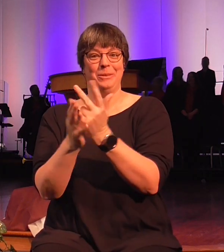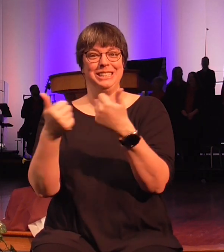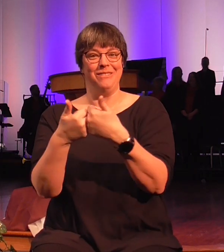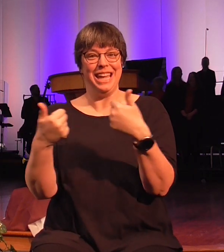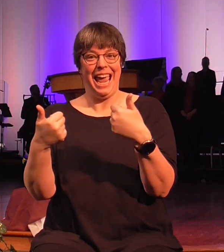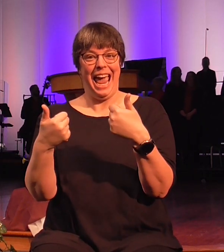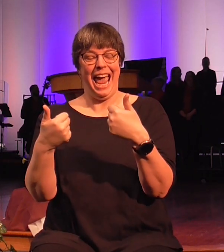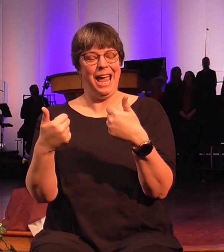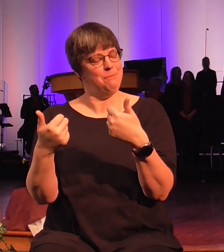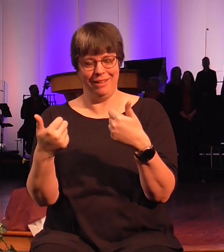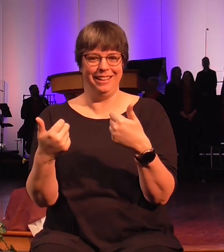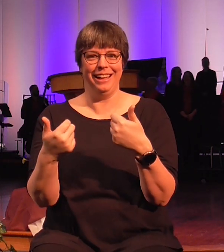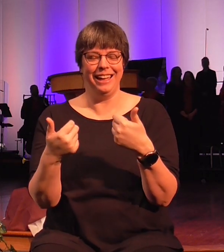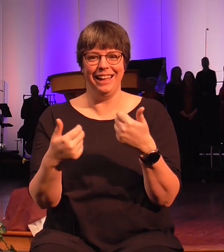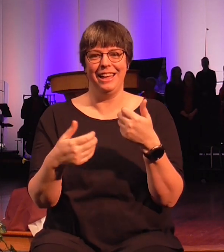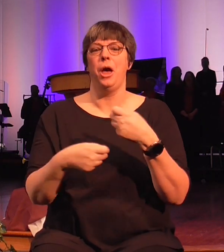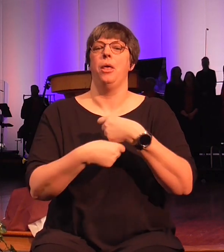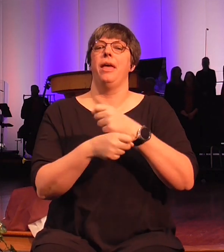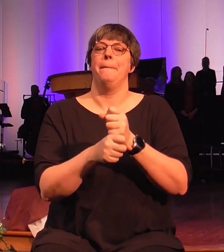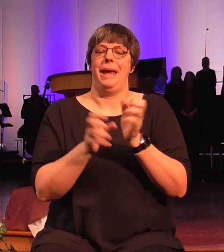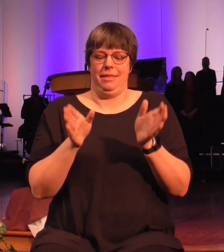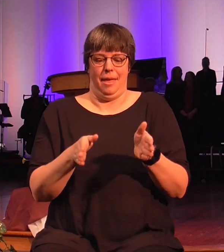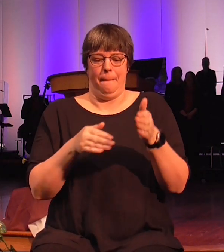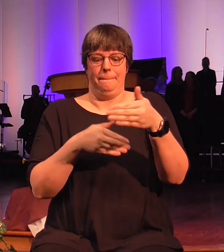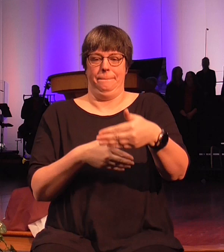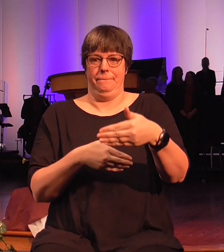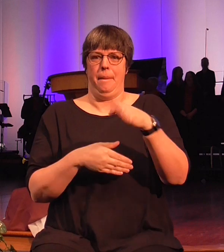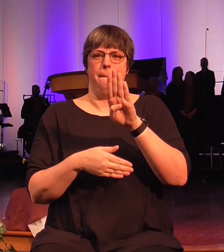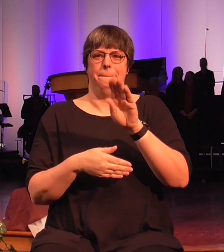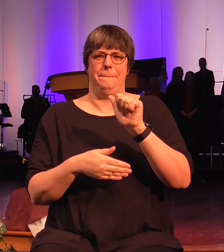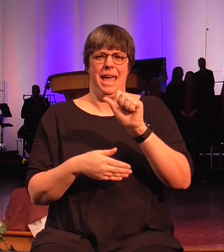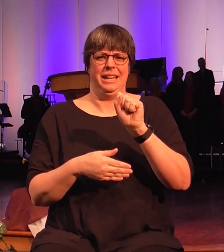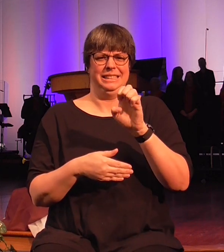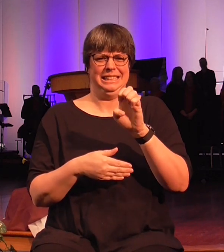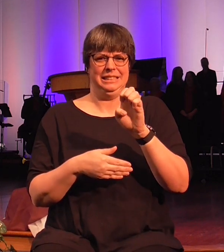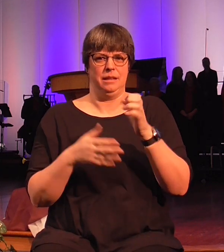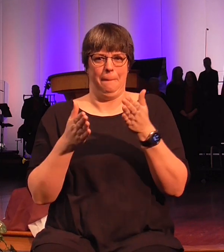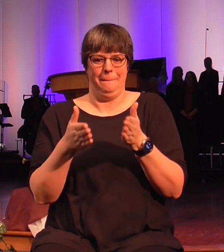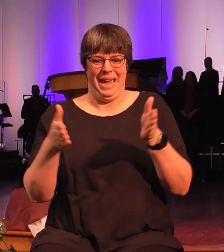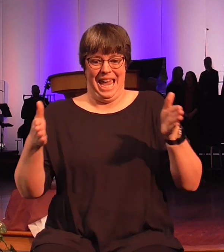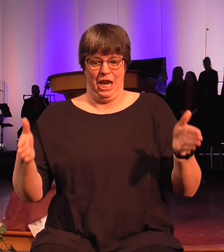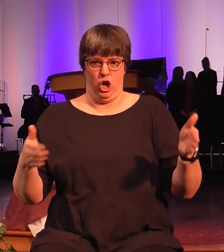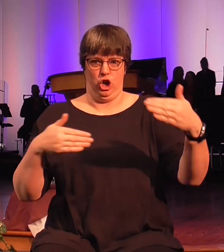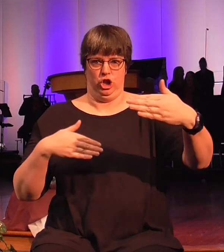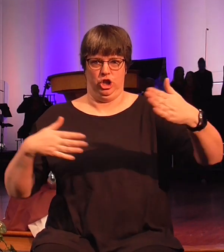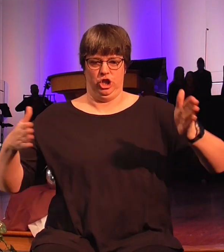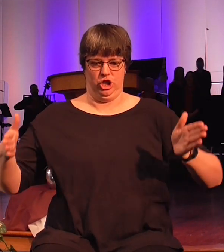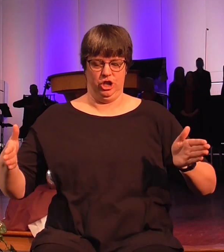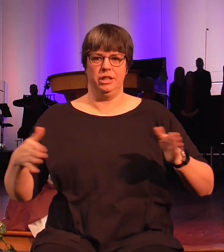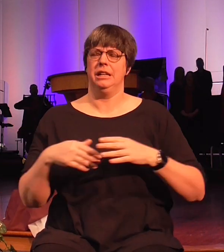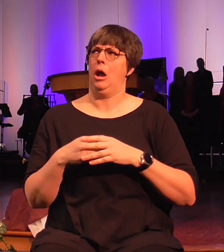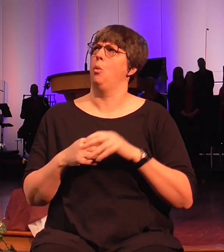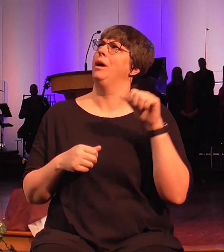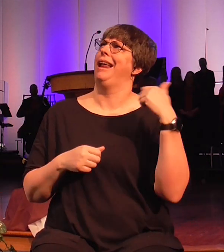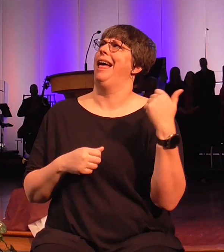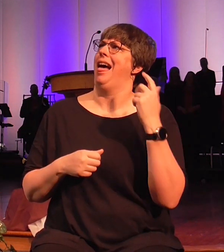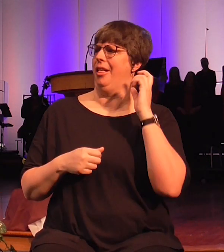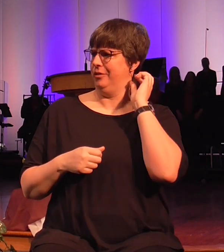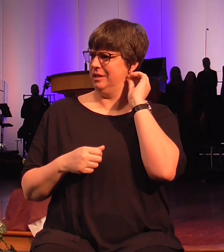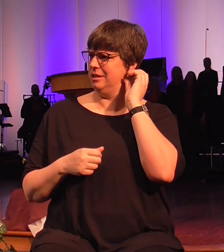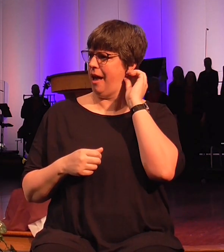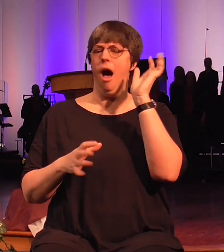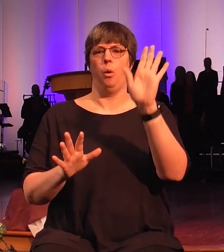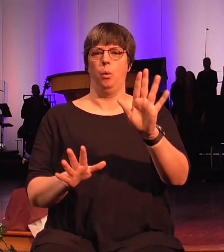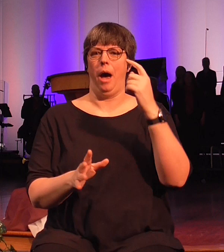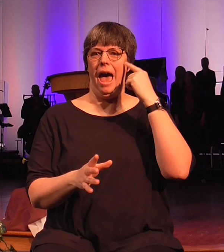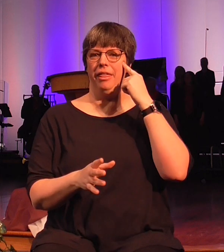So we're making the bases bigger. We've got a time clock now. What about this stuff? And I think where we have to draw